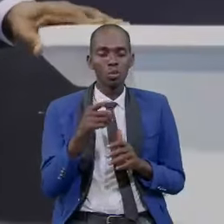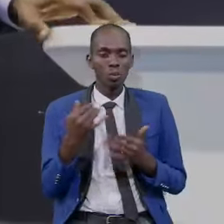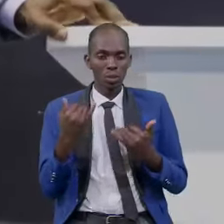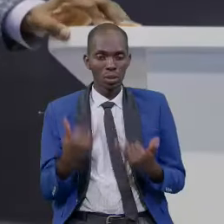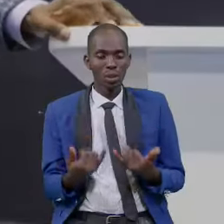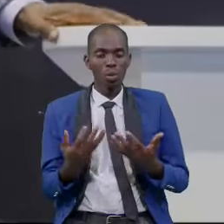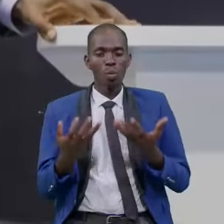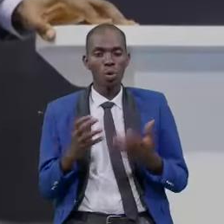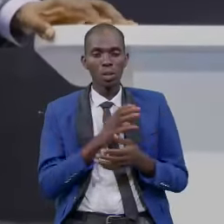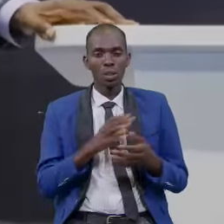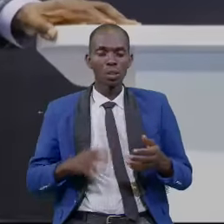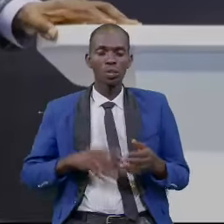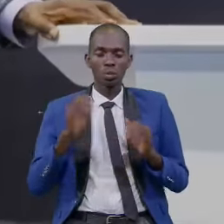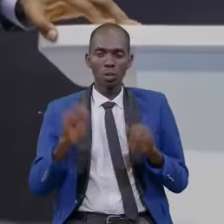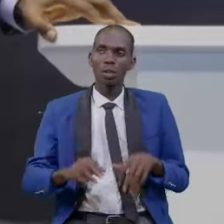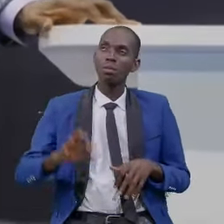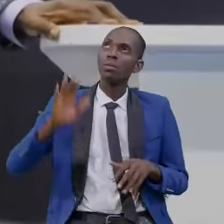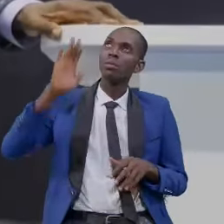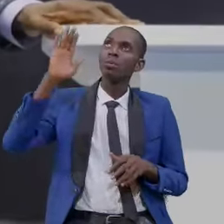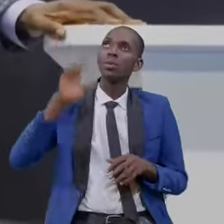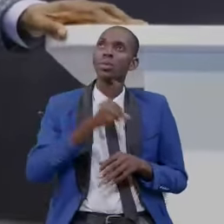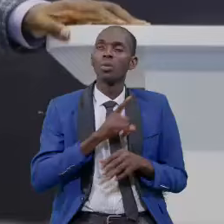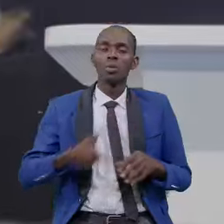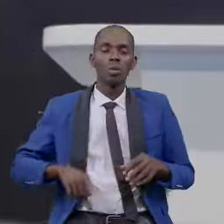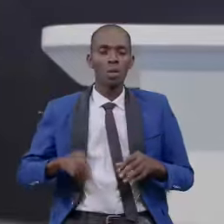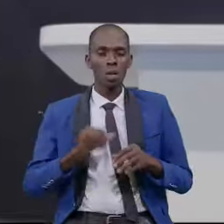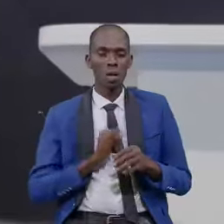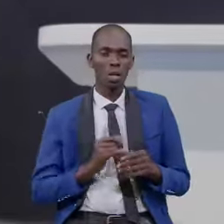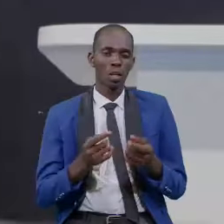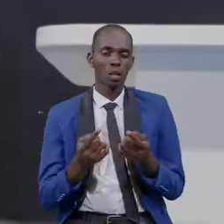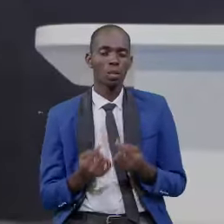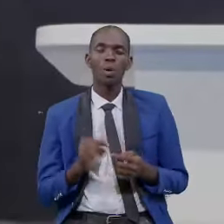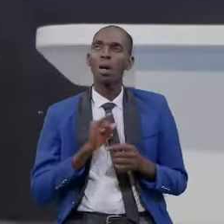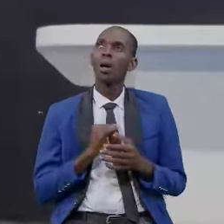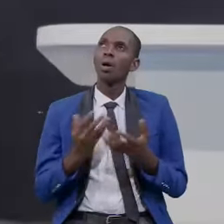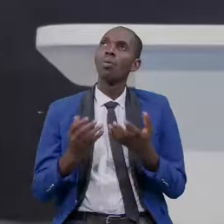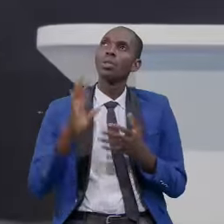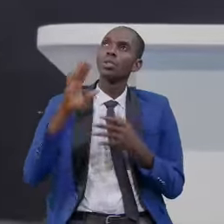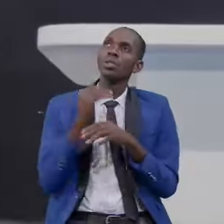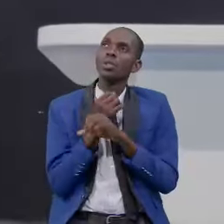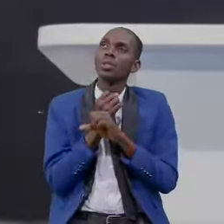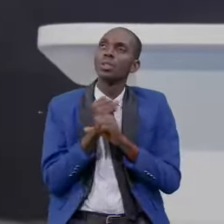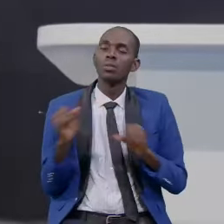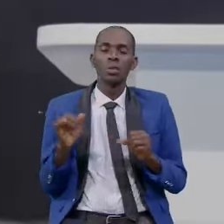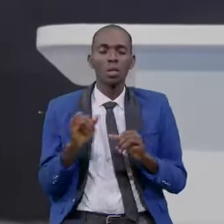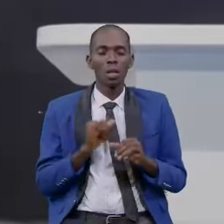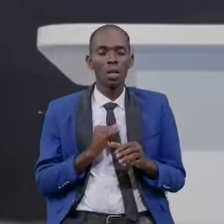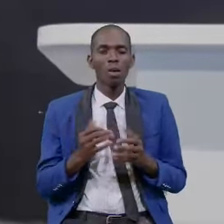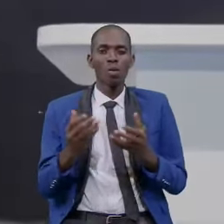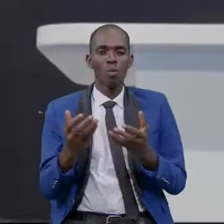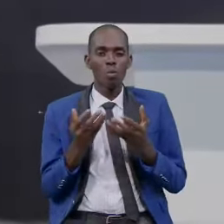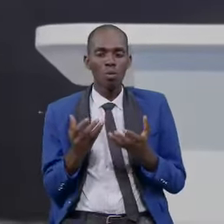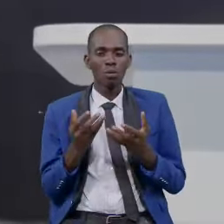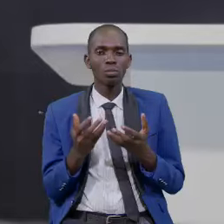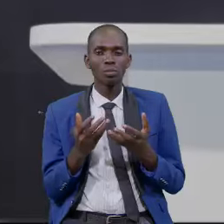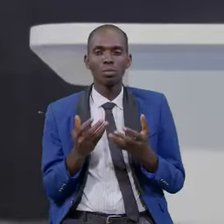say, Lord, I come. I want your forgiveness. I want your salvation. And I want a new life. I don't want a